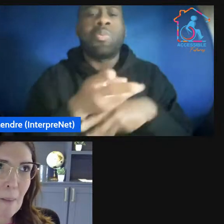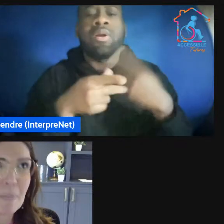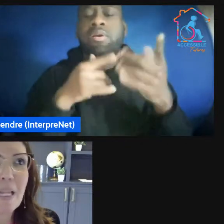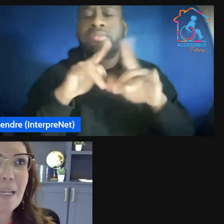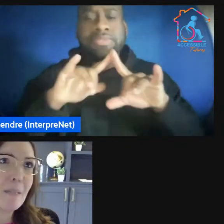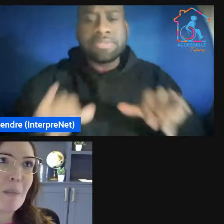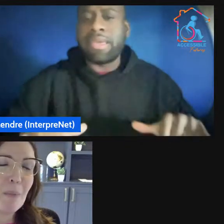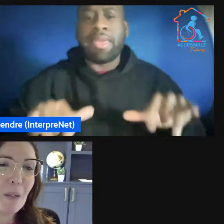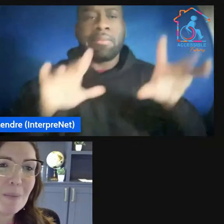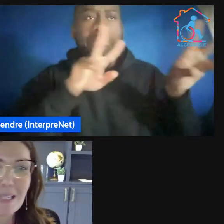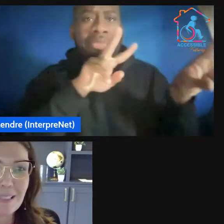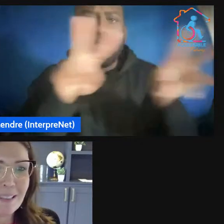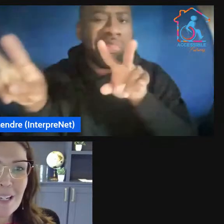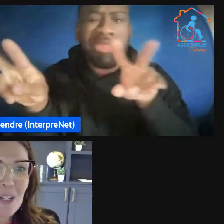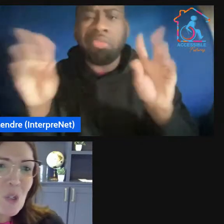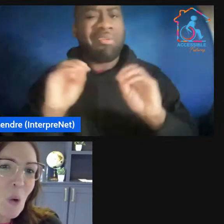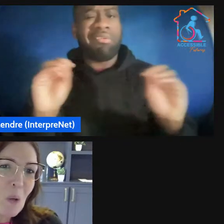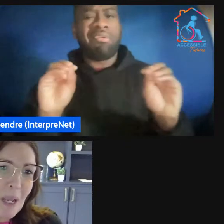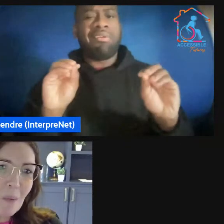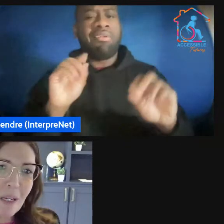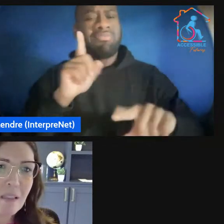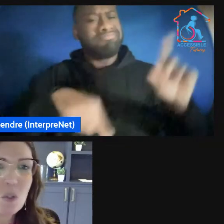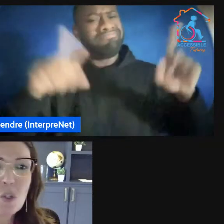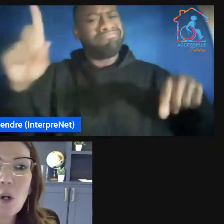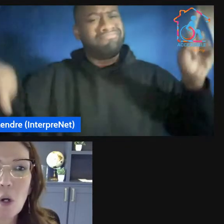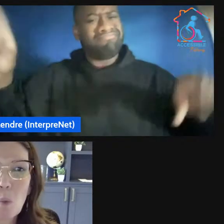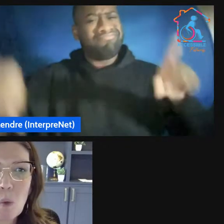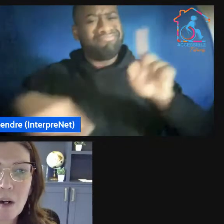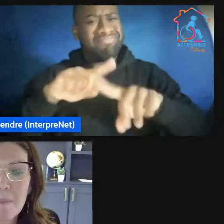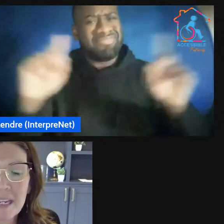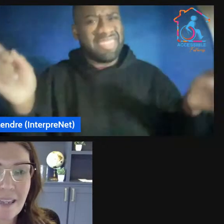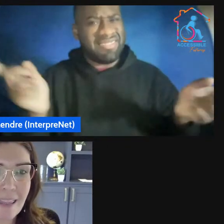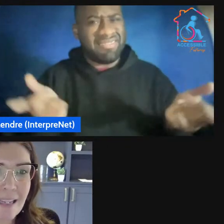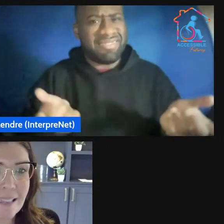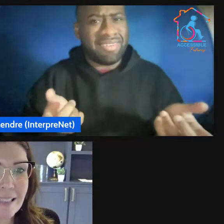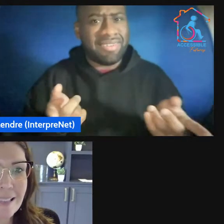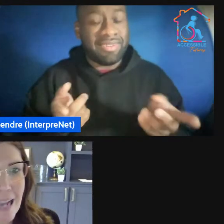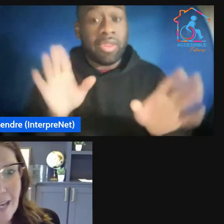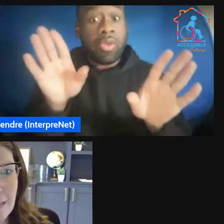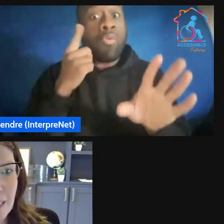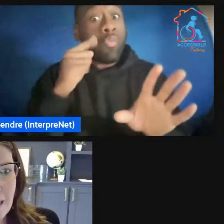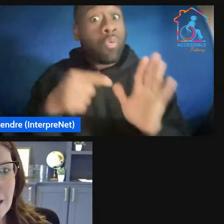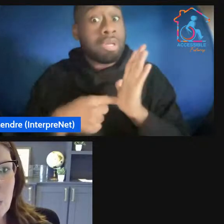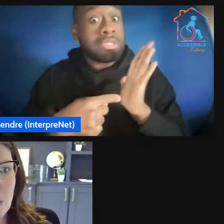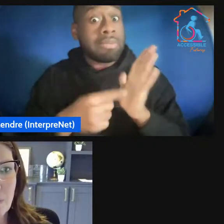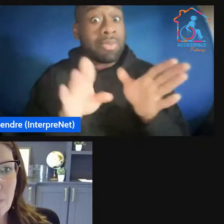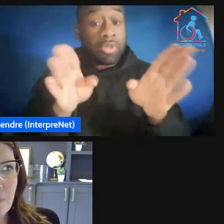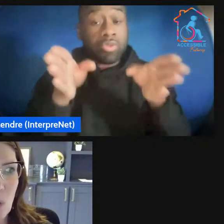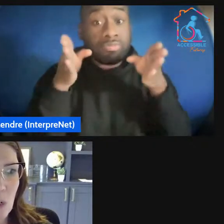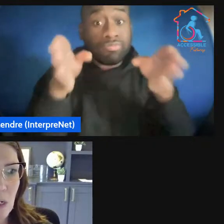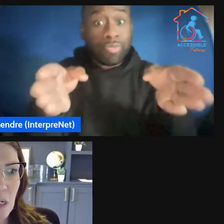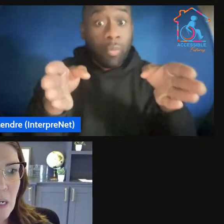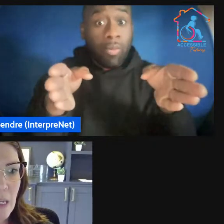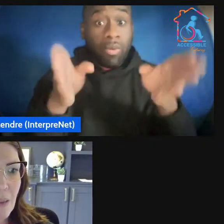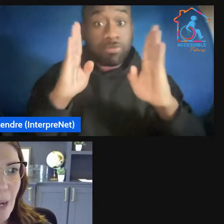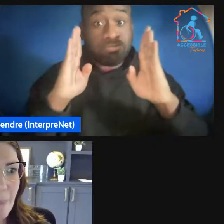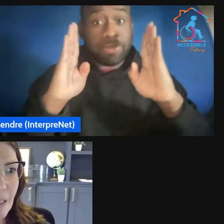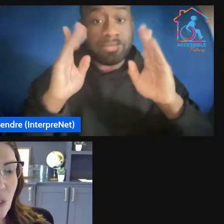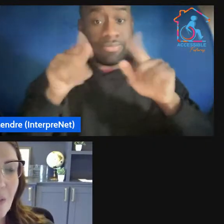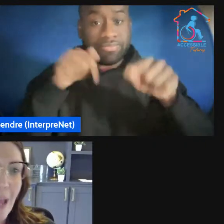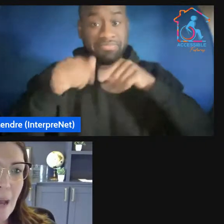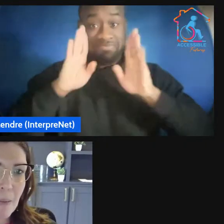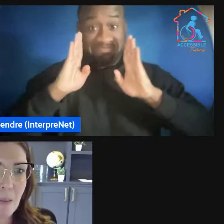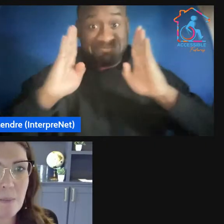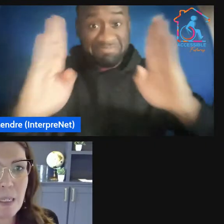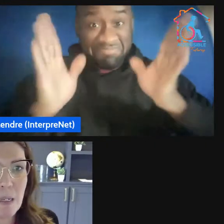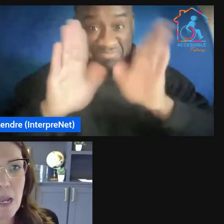looking at compliance minimums and doorway widths, sure, we're making things a tiny bit easier for the